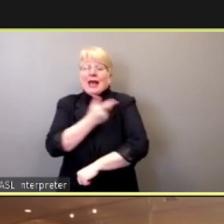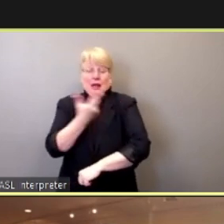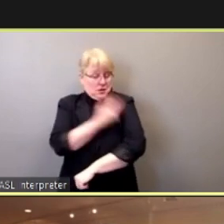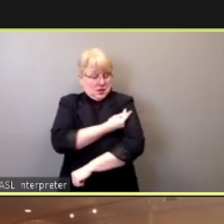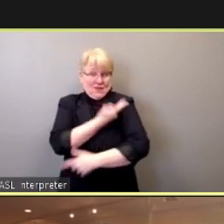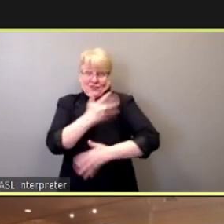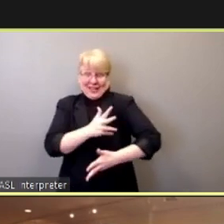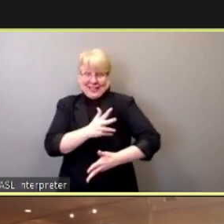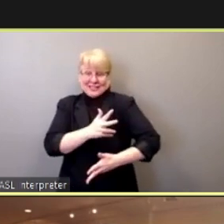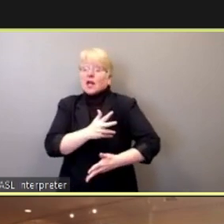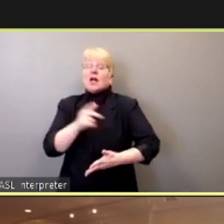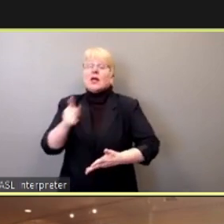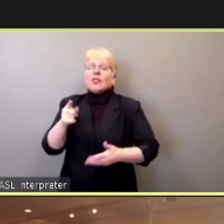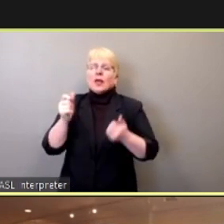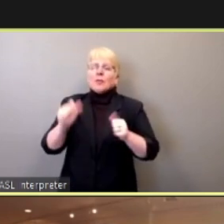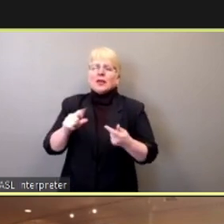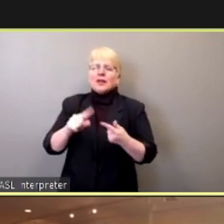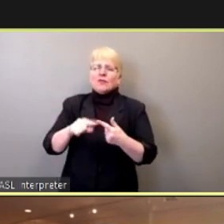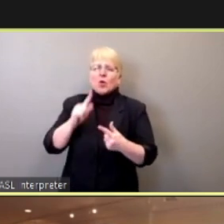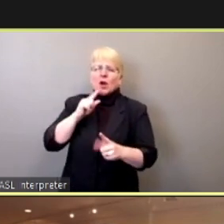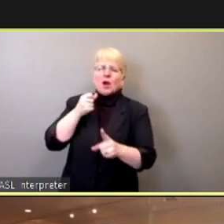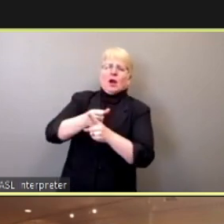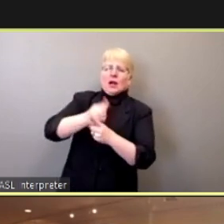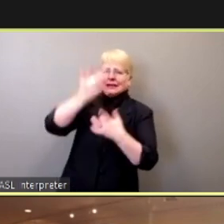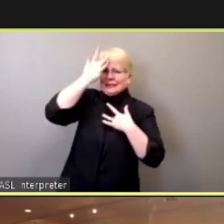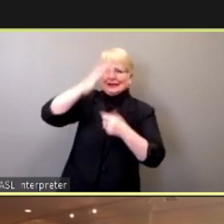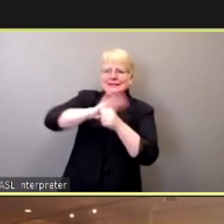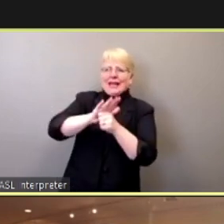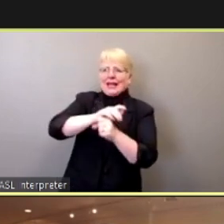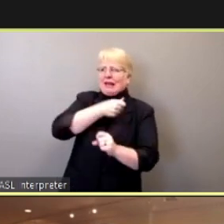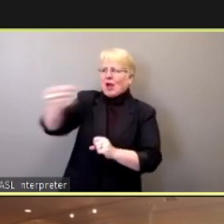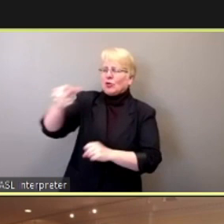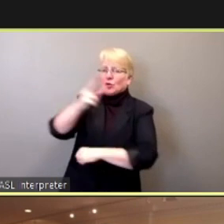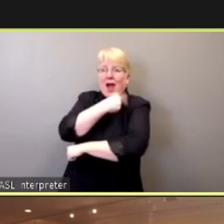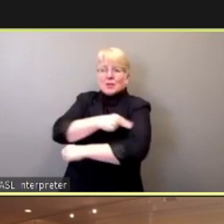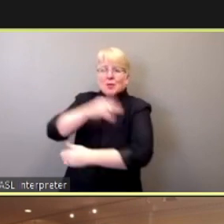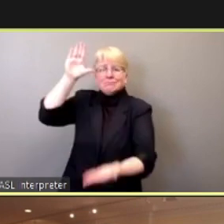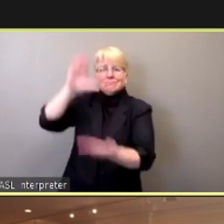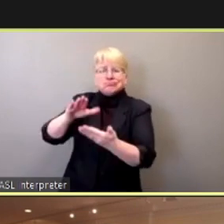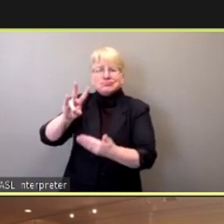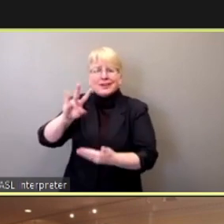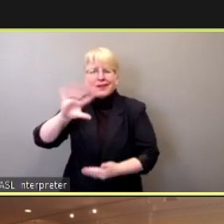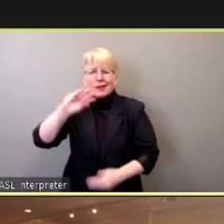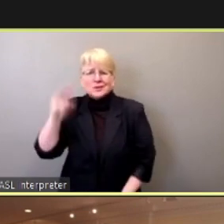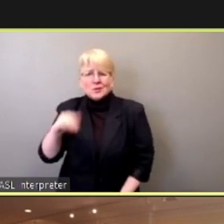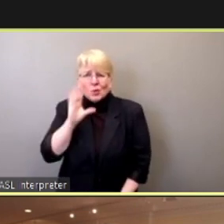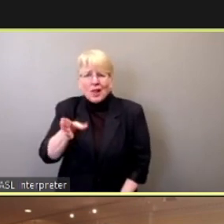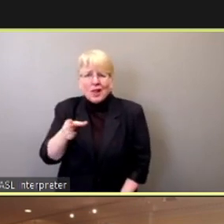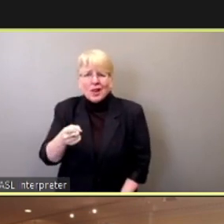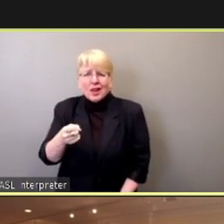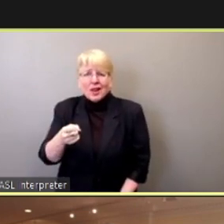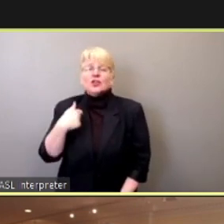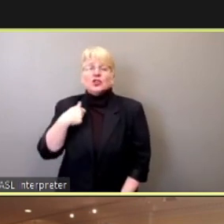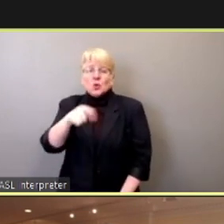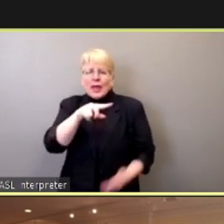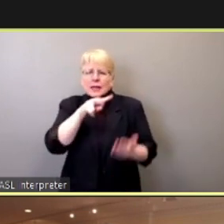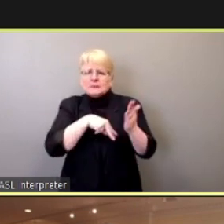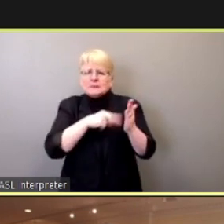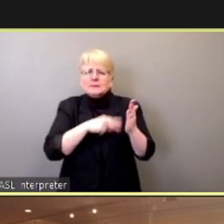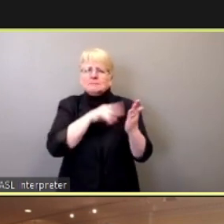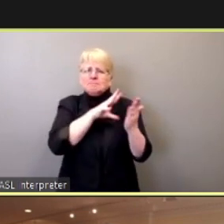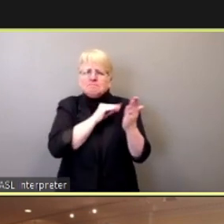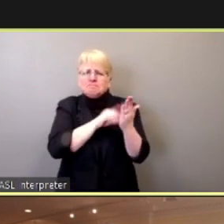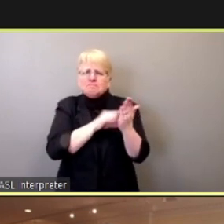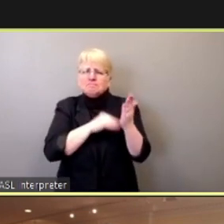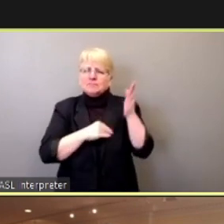75%. There are lots of frequently asked questions on here. You can educate yourself. This scrolls down 2 or 3 screens. I